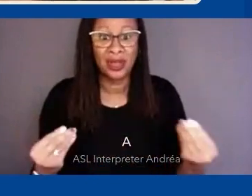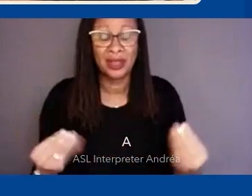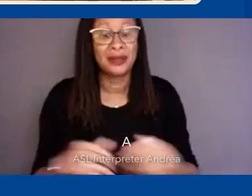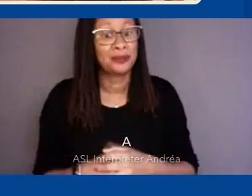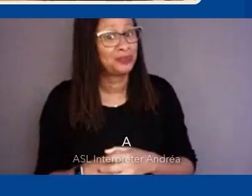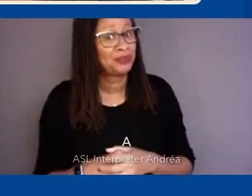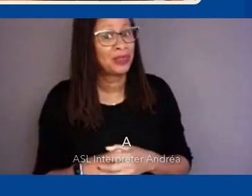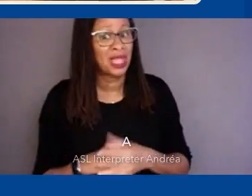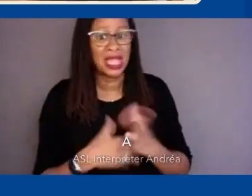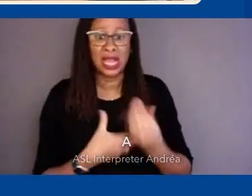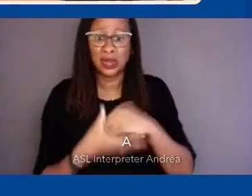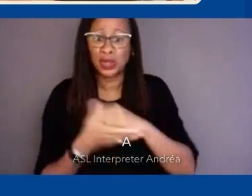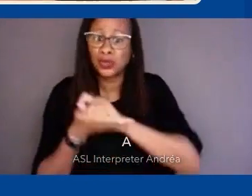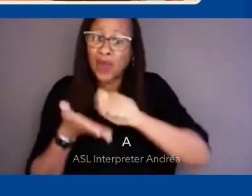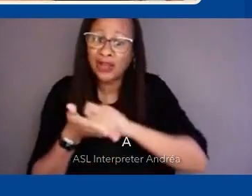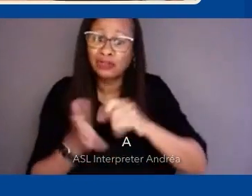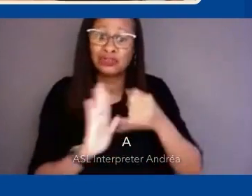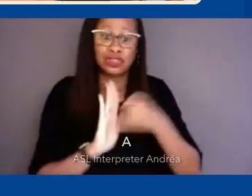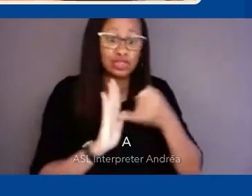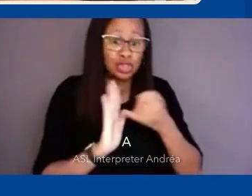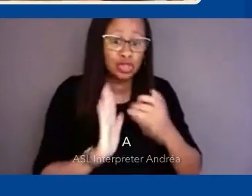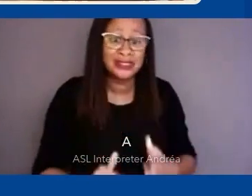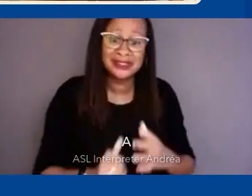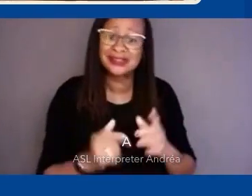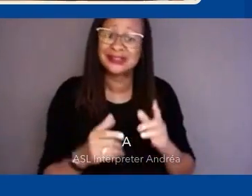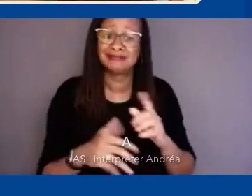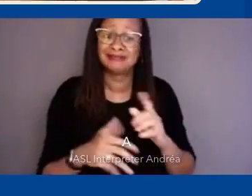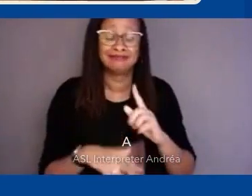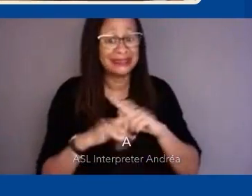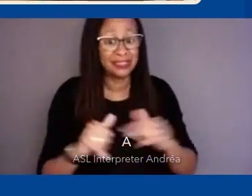include writers and journalists and,